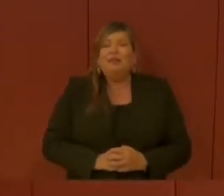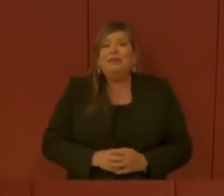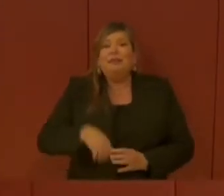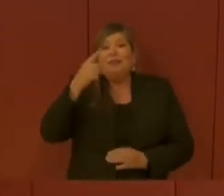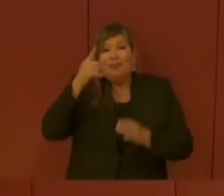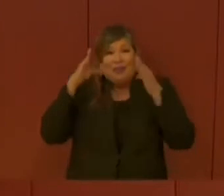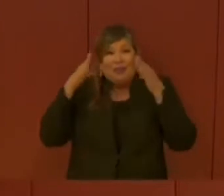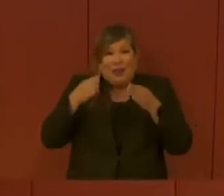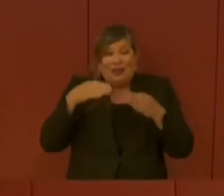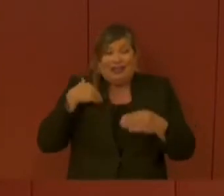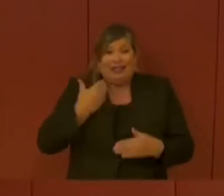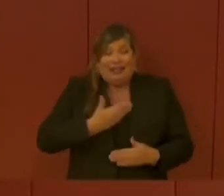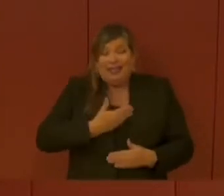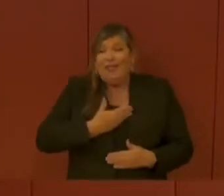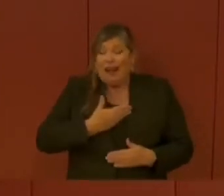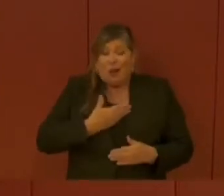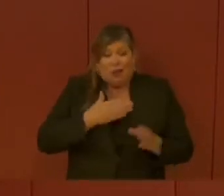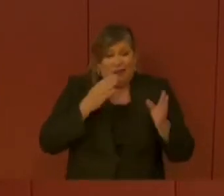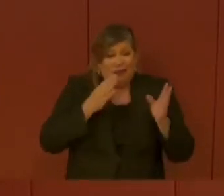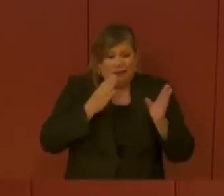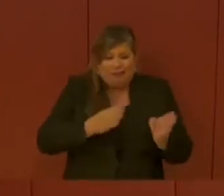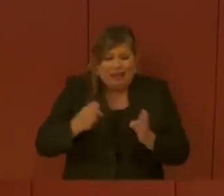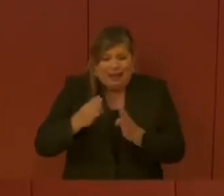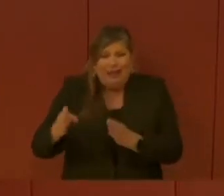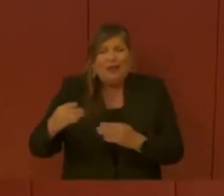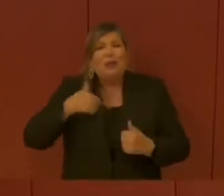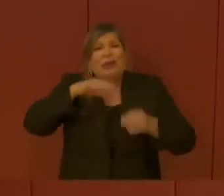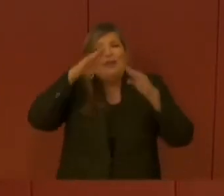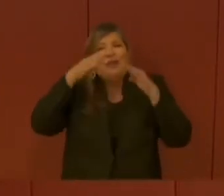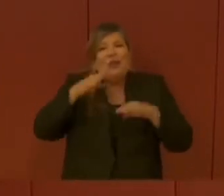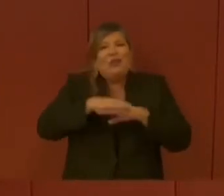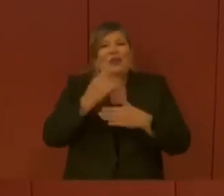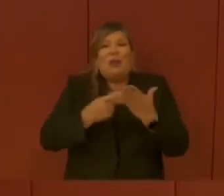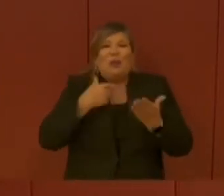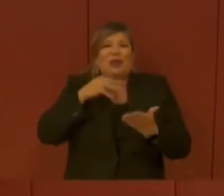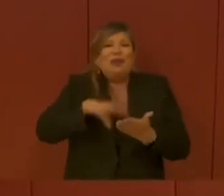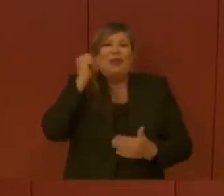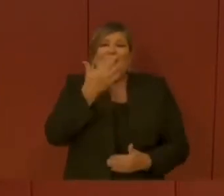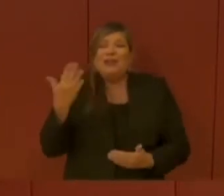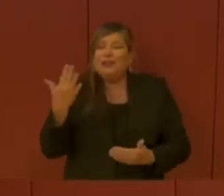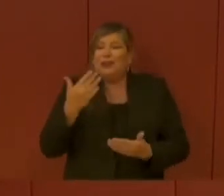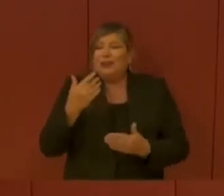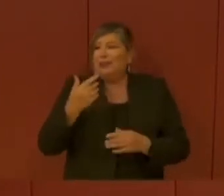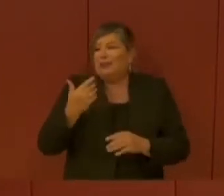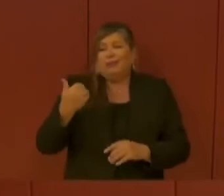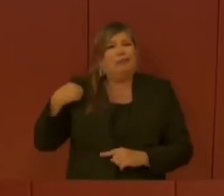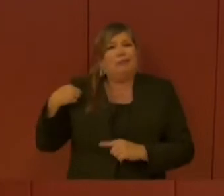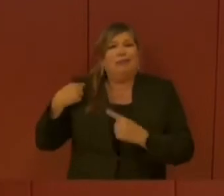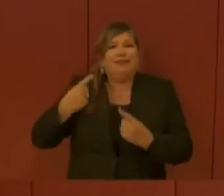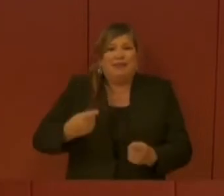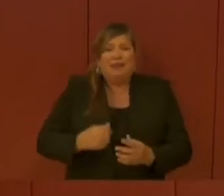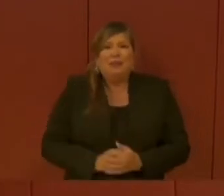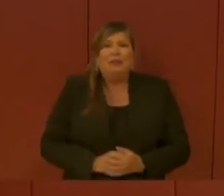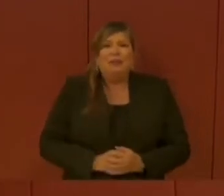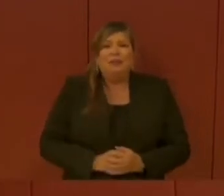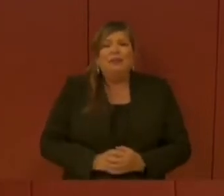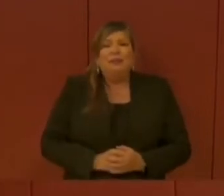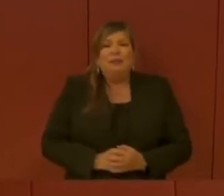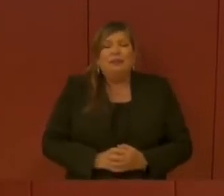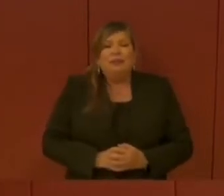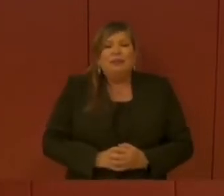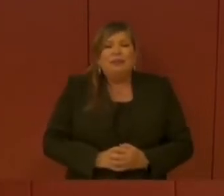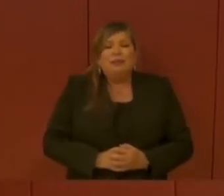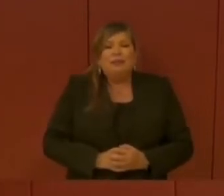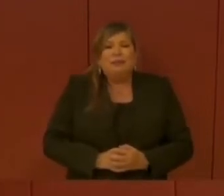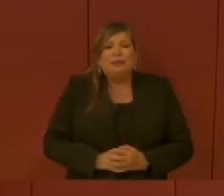is to focus on what we've learned over the last many months. 6 months ago, we did not realize that outdoor activities with masks on